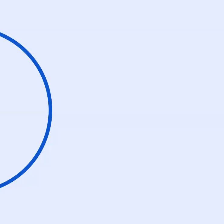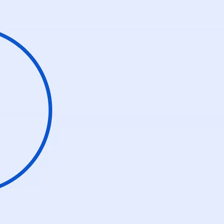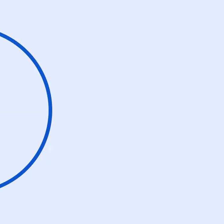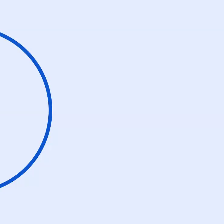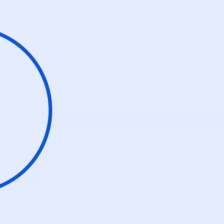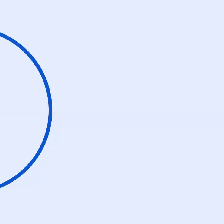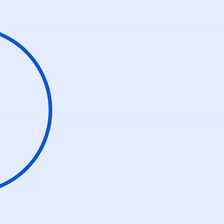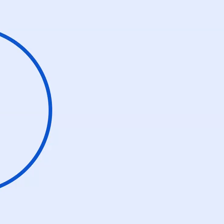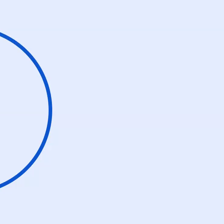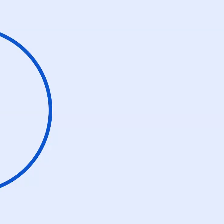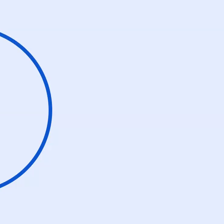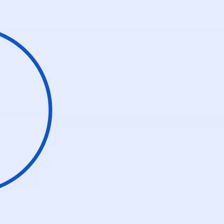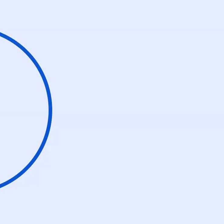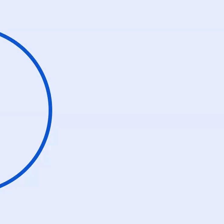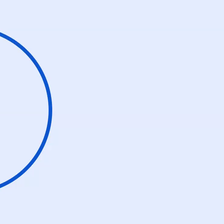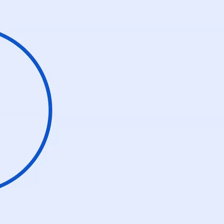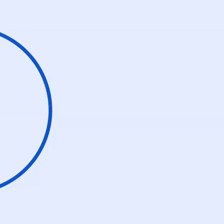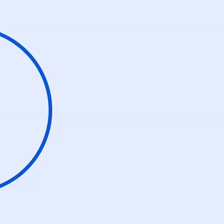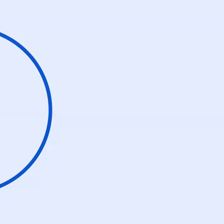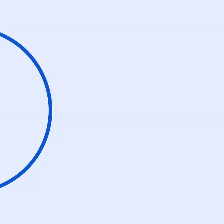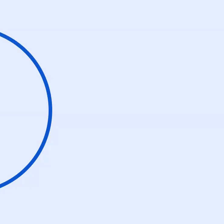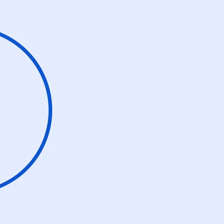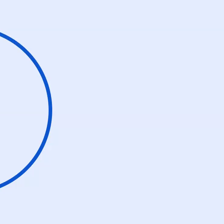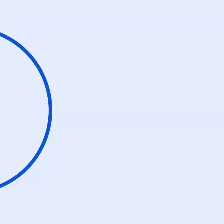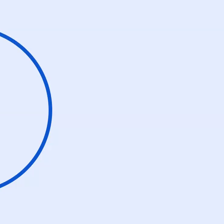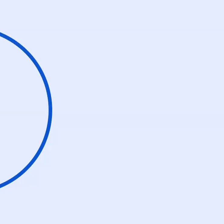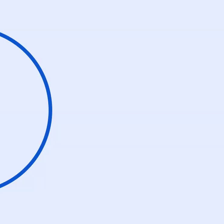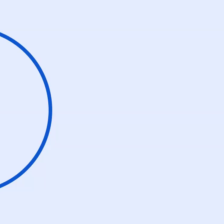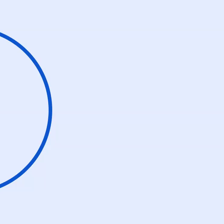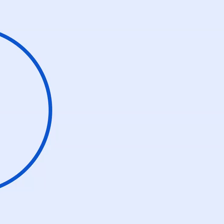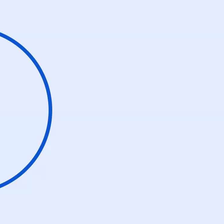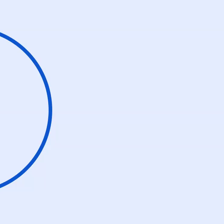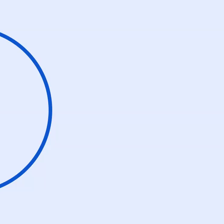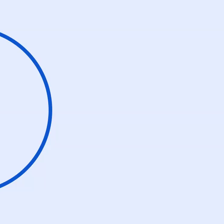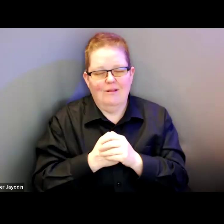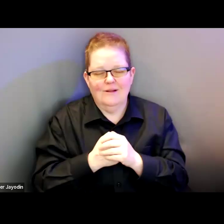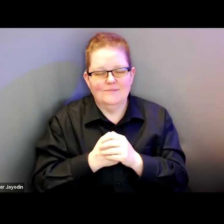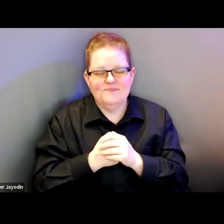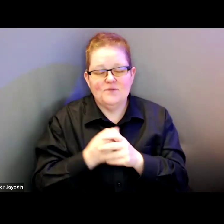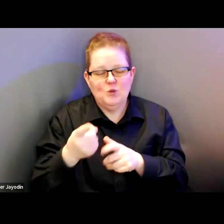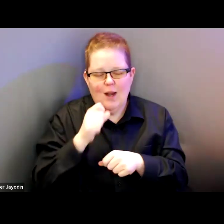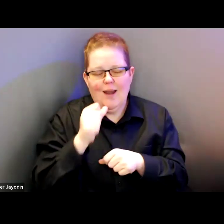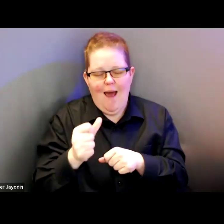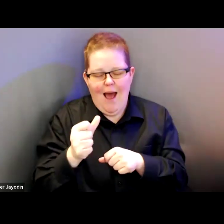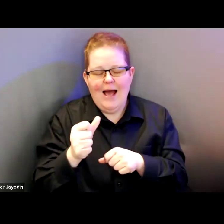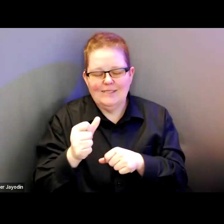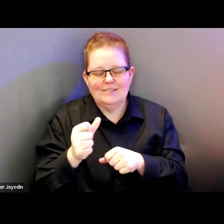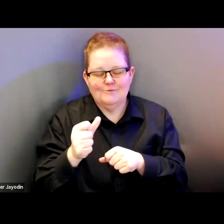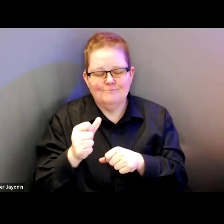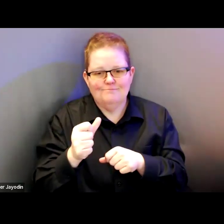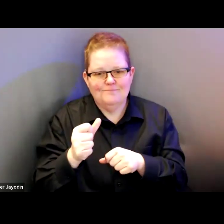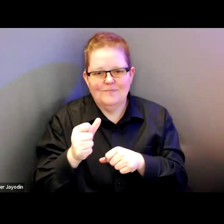then transparency is this is not the right model. You're not modeling the behavior you want to